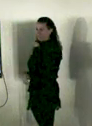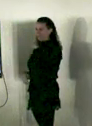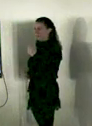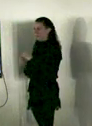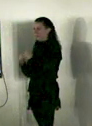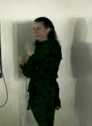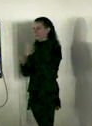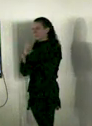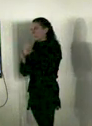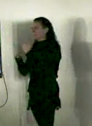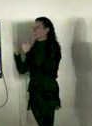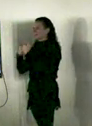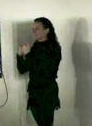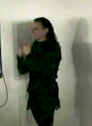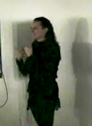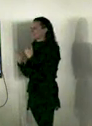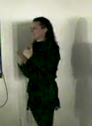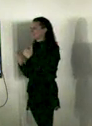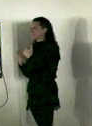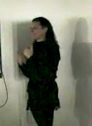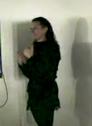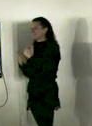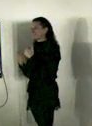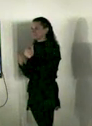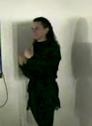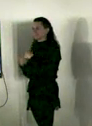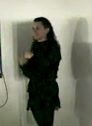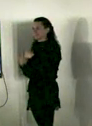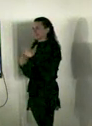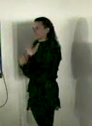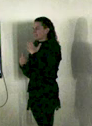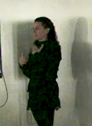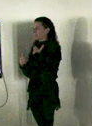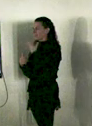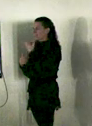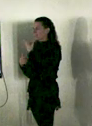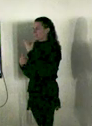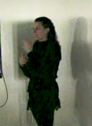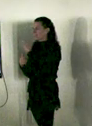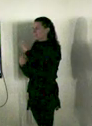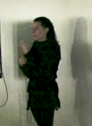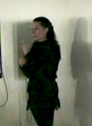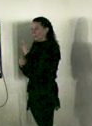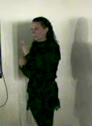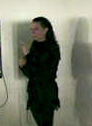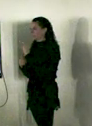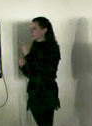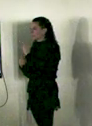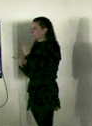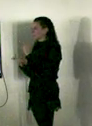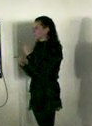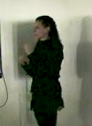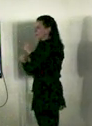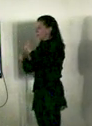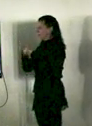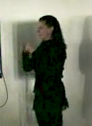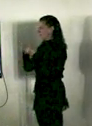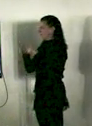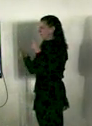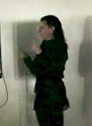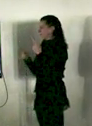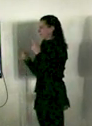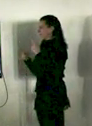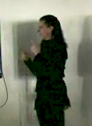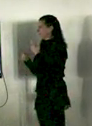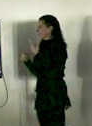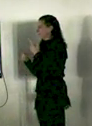my racial identification heroes, I guess, were Apu and Hatsune Miku and Dalcine from